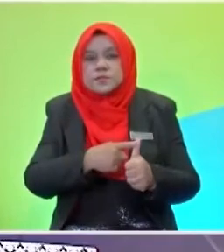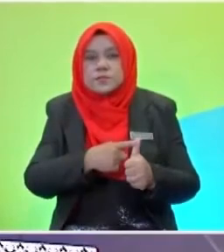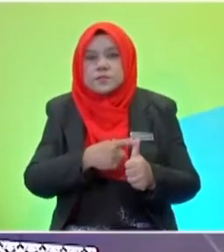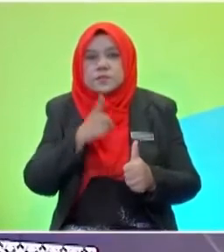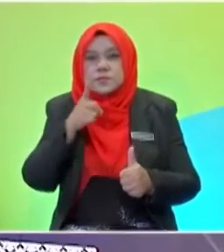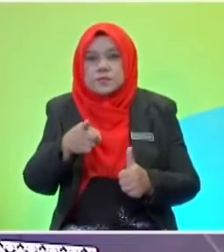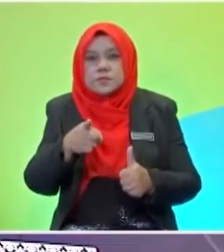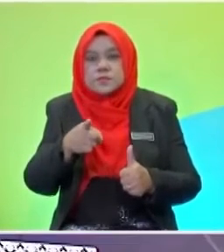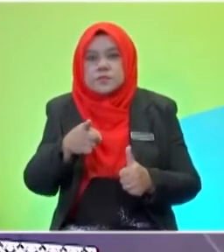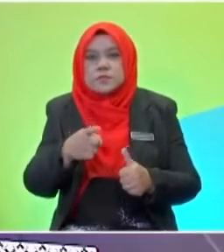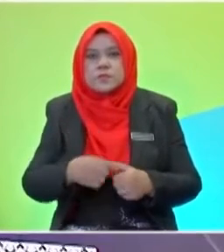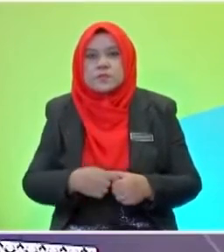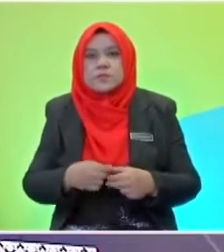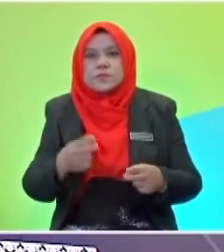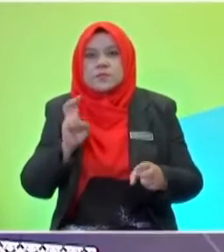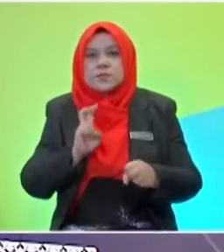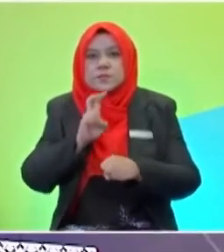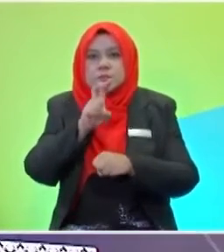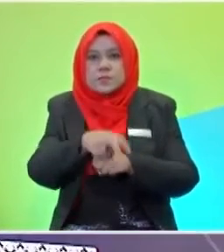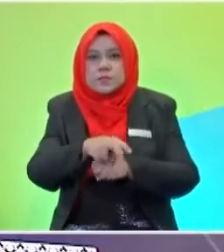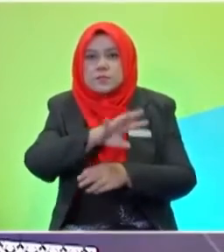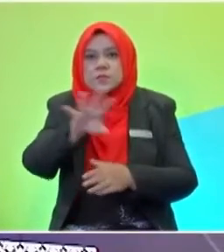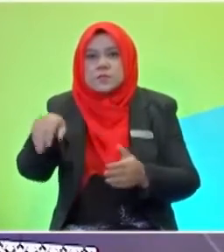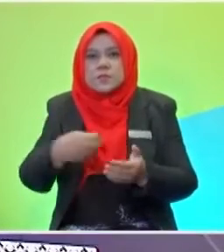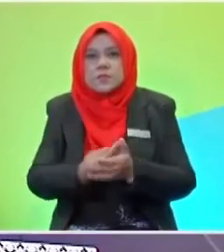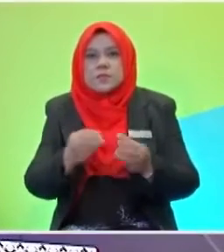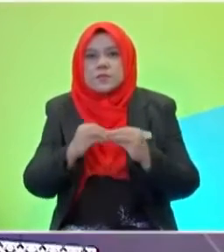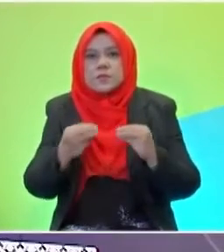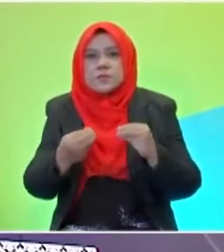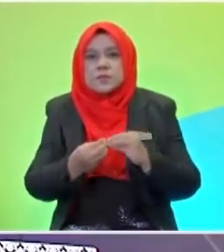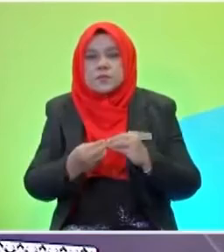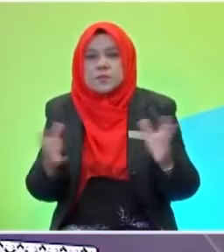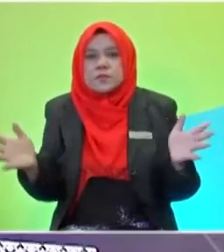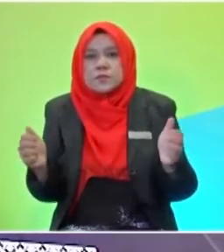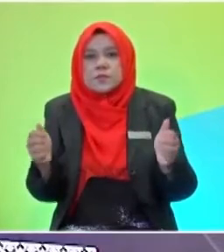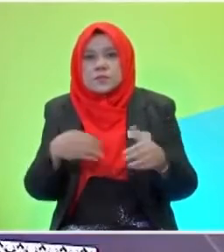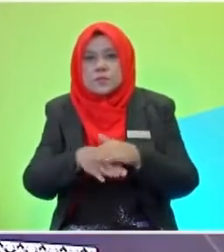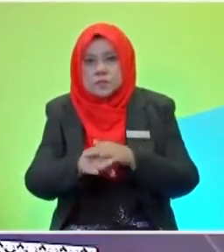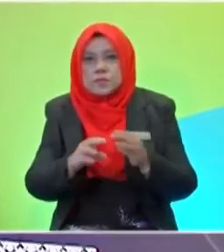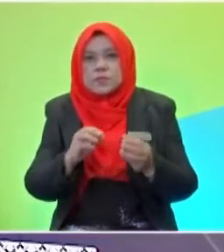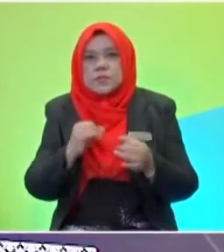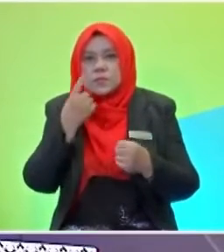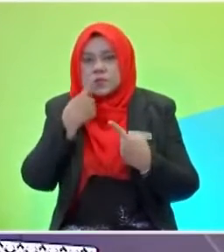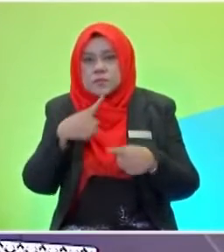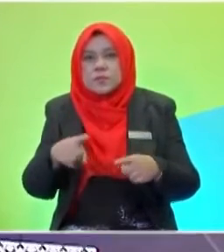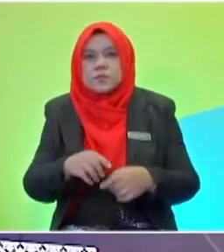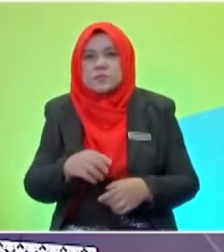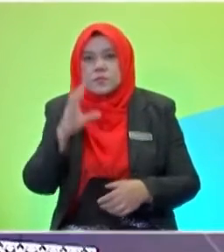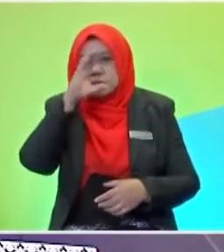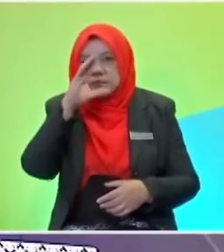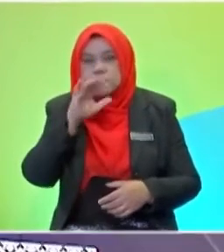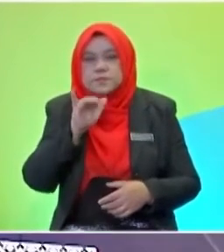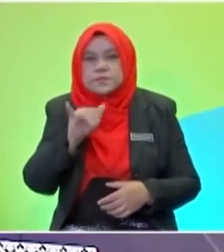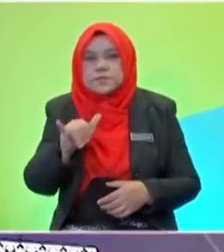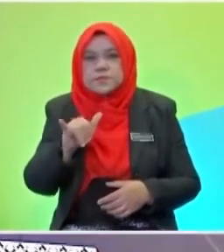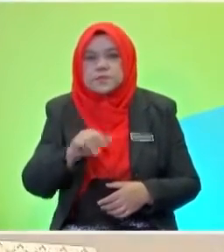you have to multiply all the numbers, including the answer. So to find Y, you have